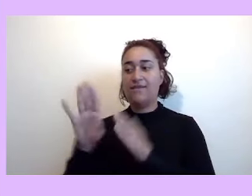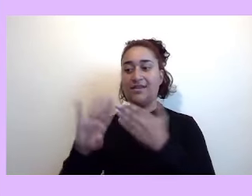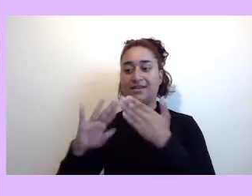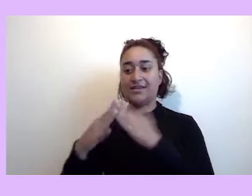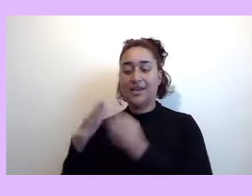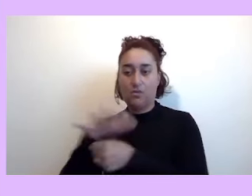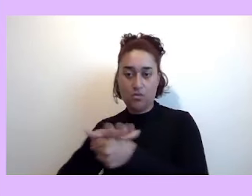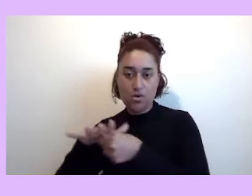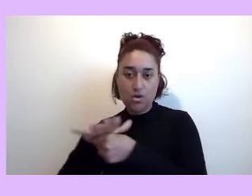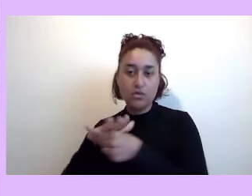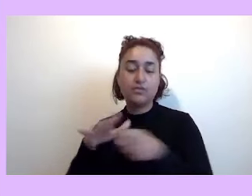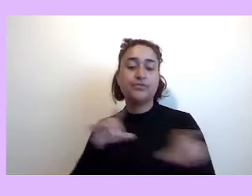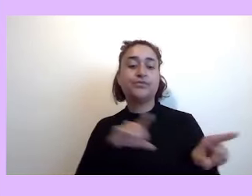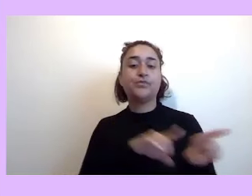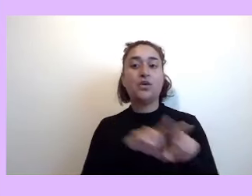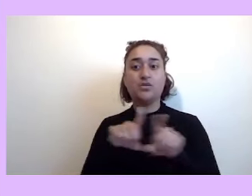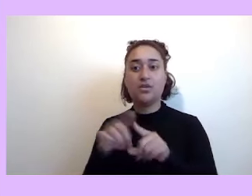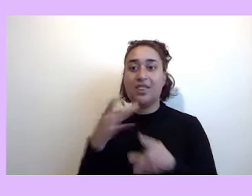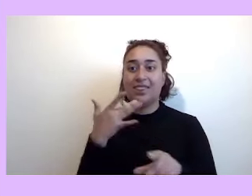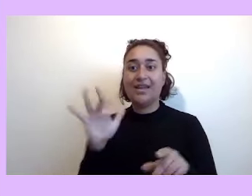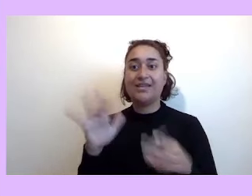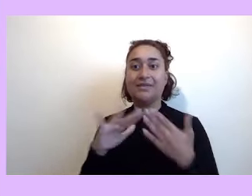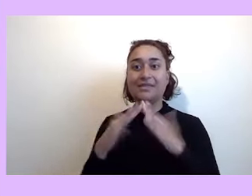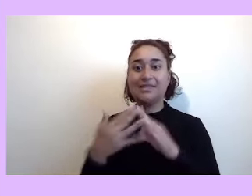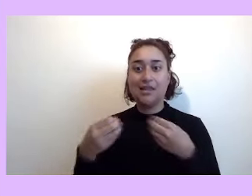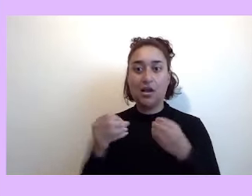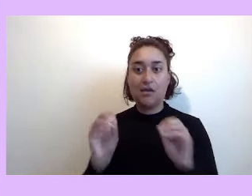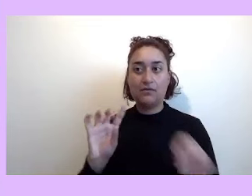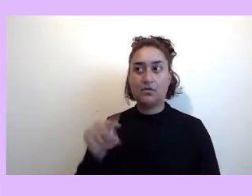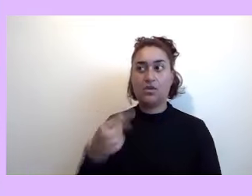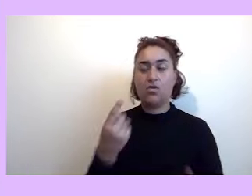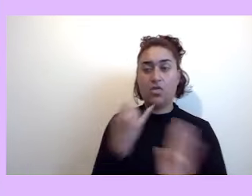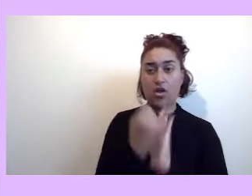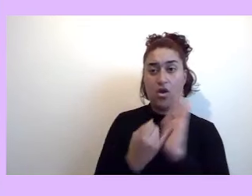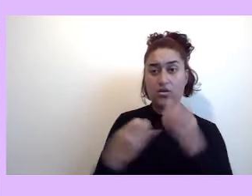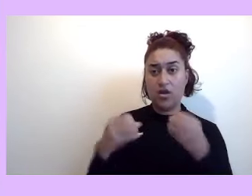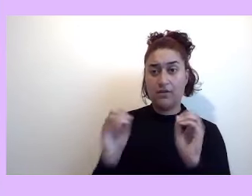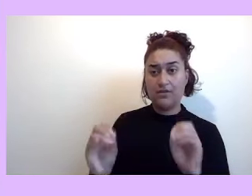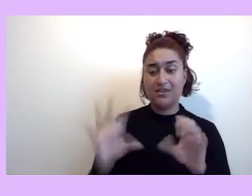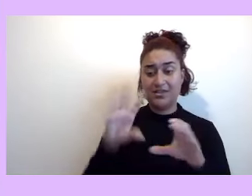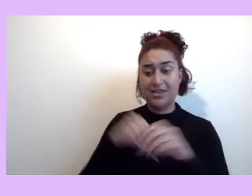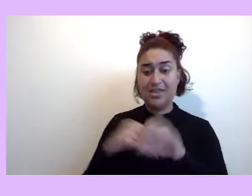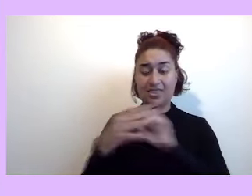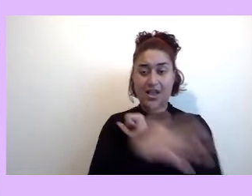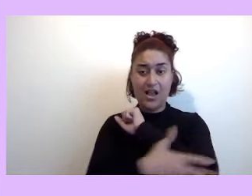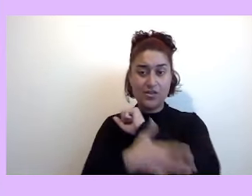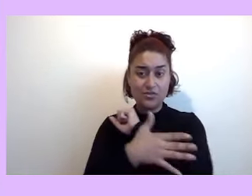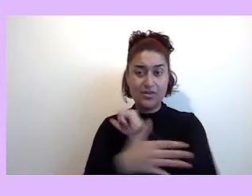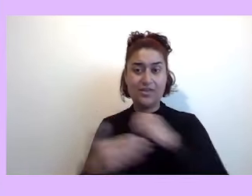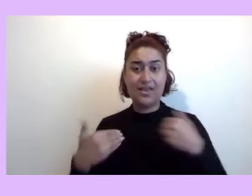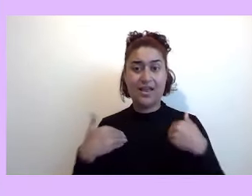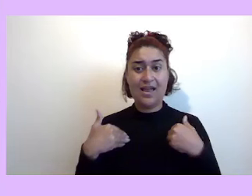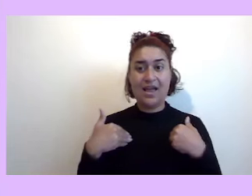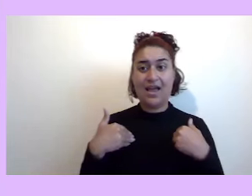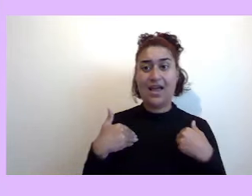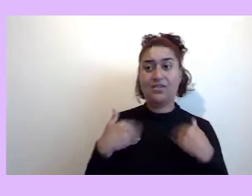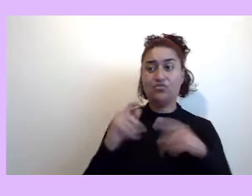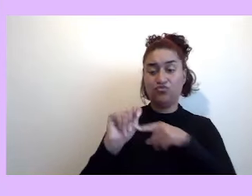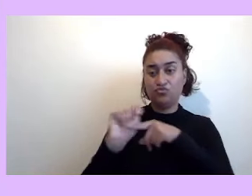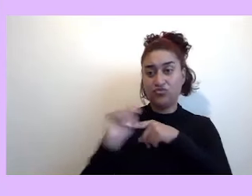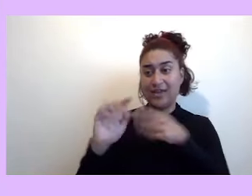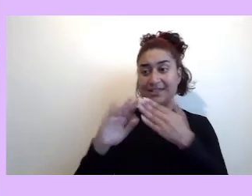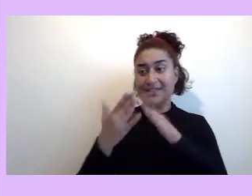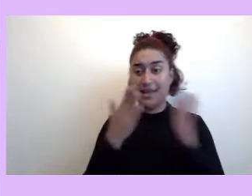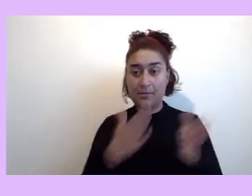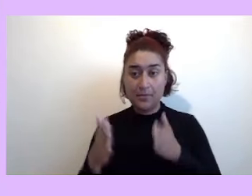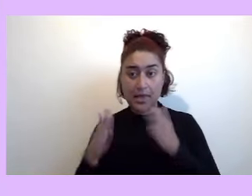also be a city office, one of the only arts offices around the country that has trained city planners on staff and a cultural planning